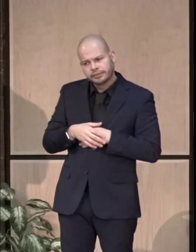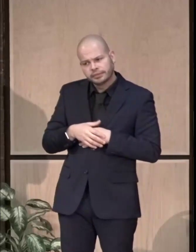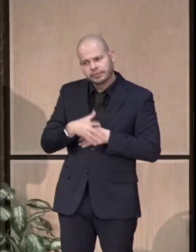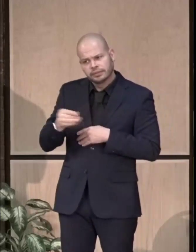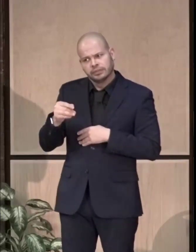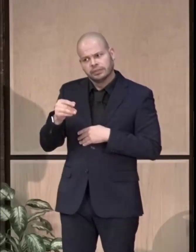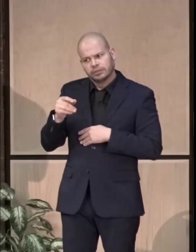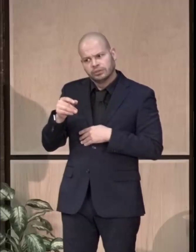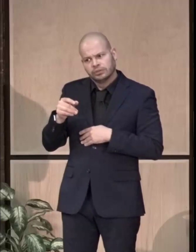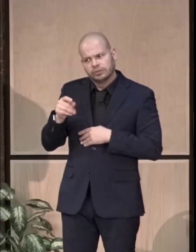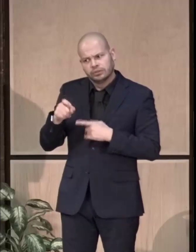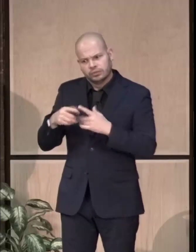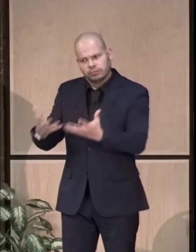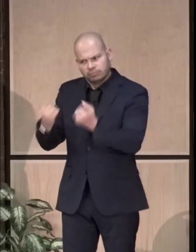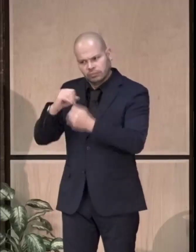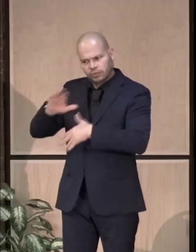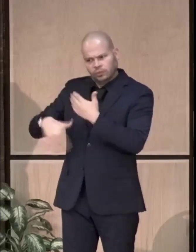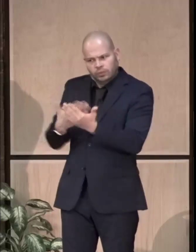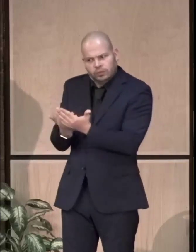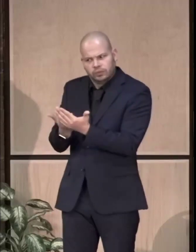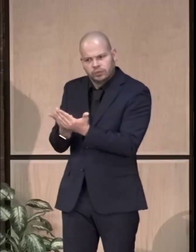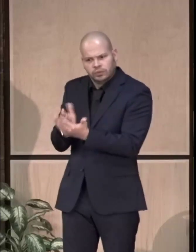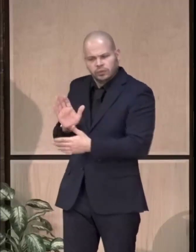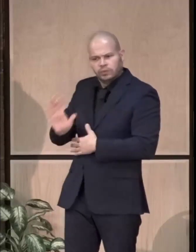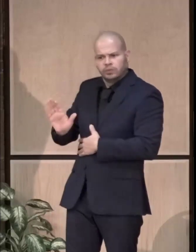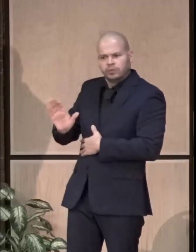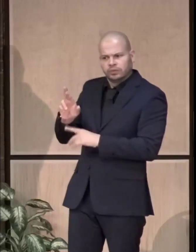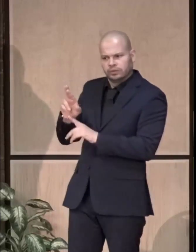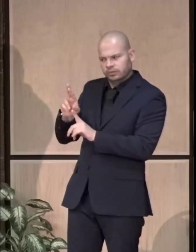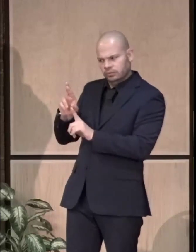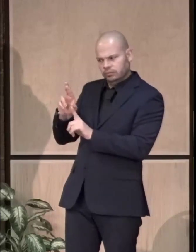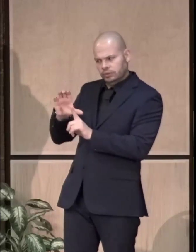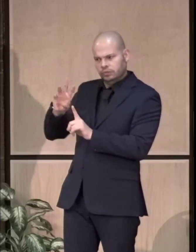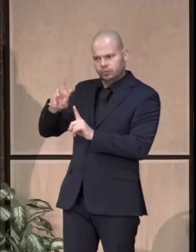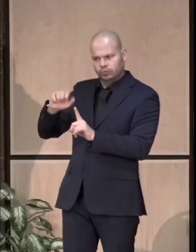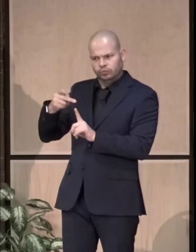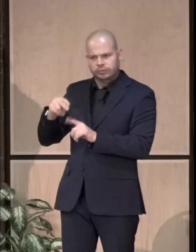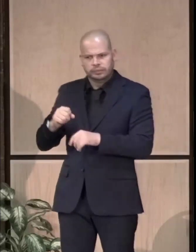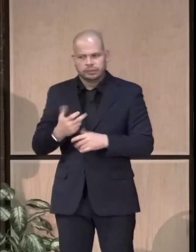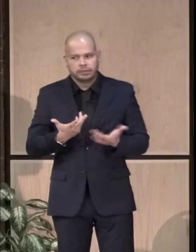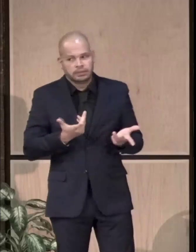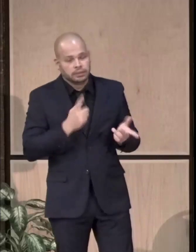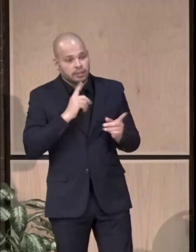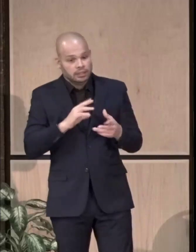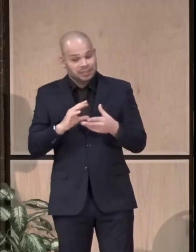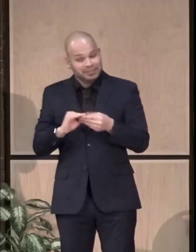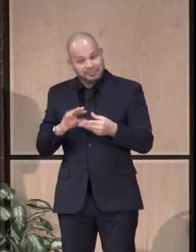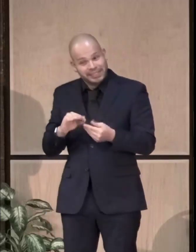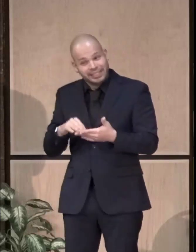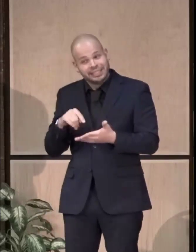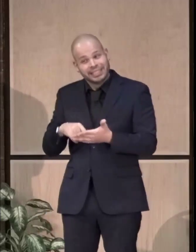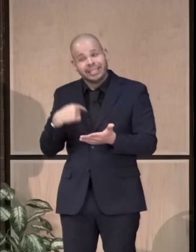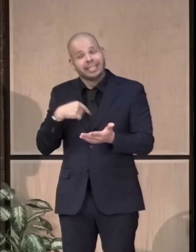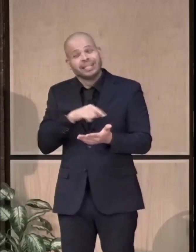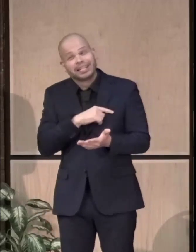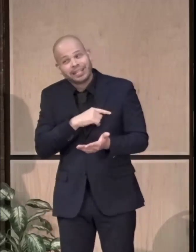to have those firearms removed, right? Well, that's referred to the one that says the family was supposed to take care and remove all the weapons.